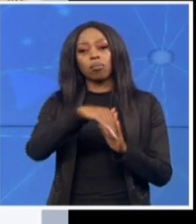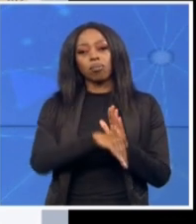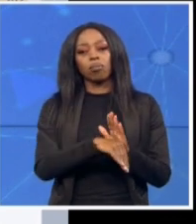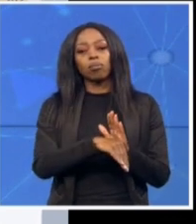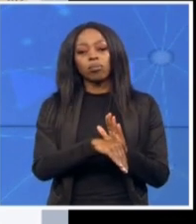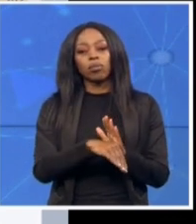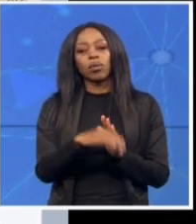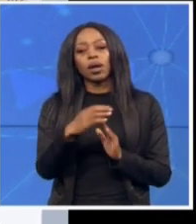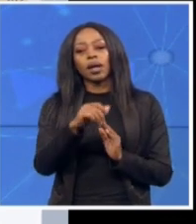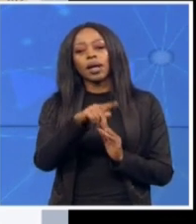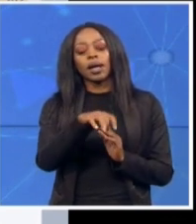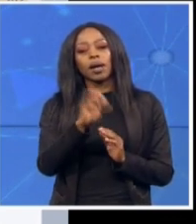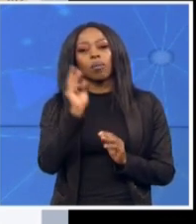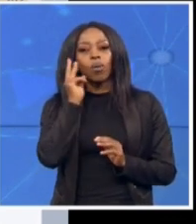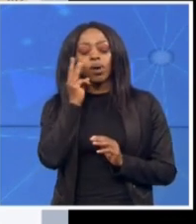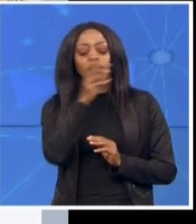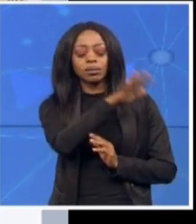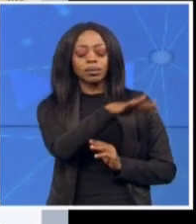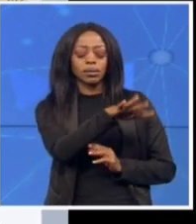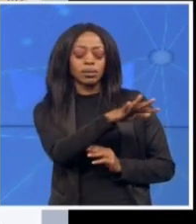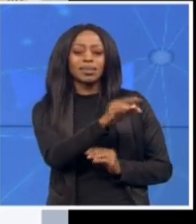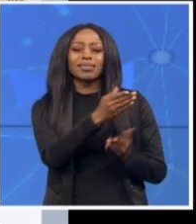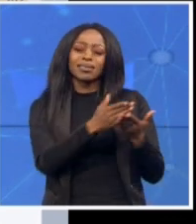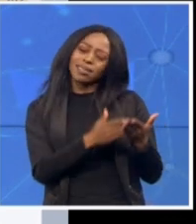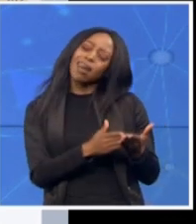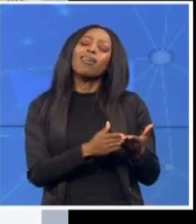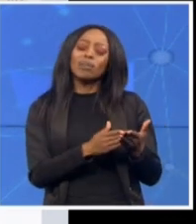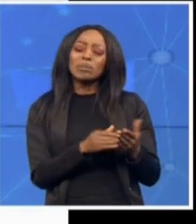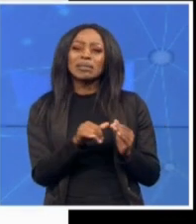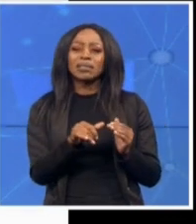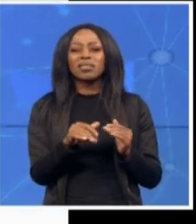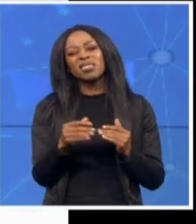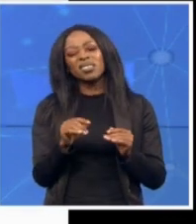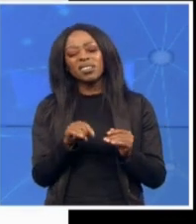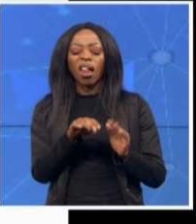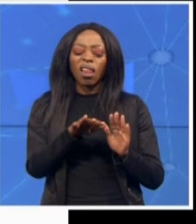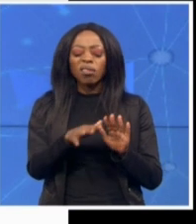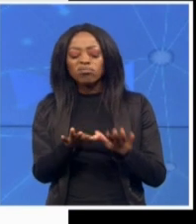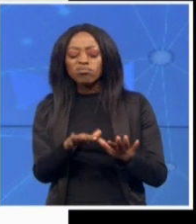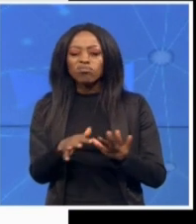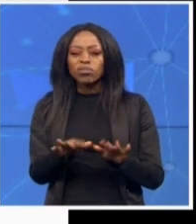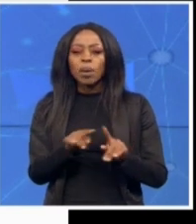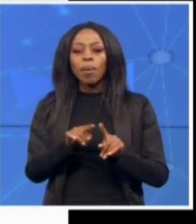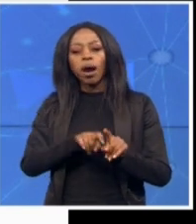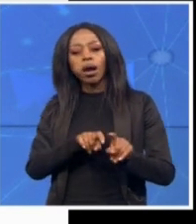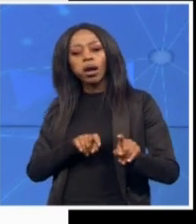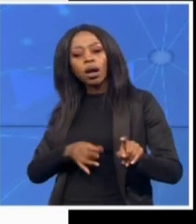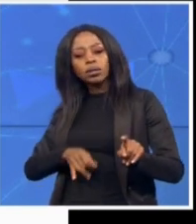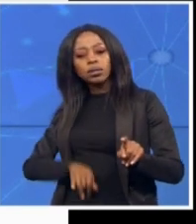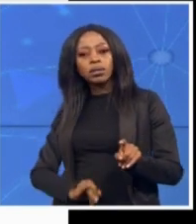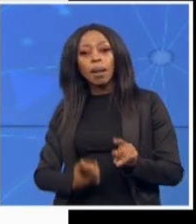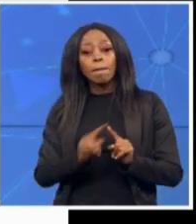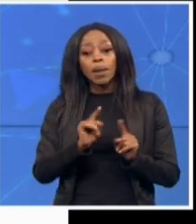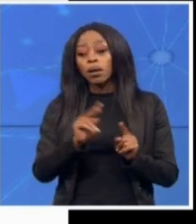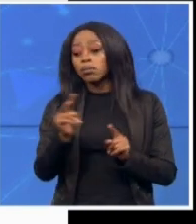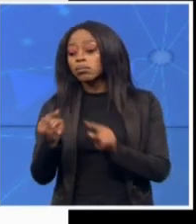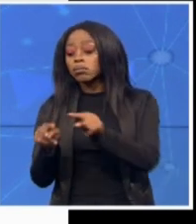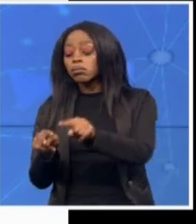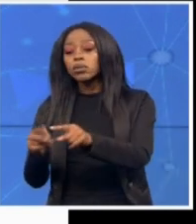still plateauing, so it's a little bit behind the metro. If you then go to our reproduction number, which is normally looking